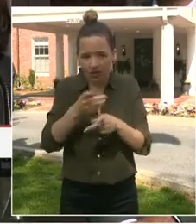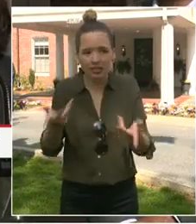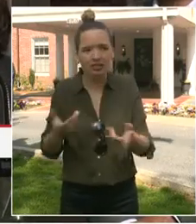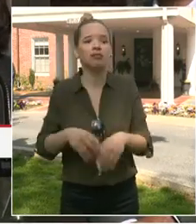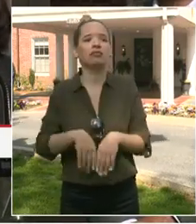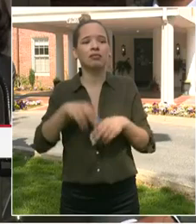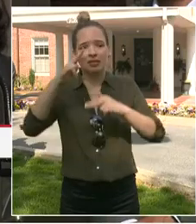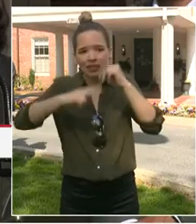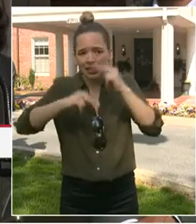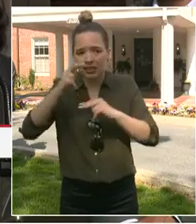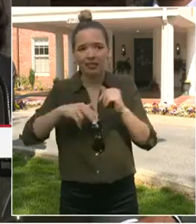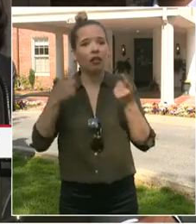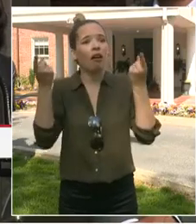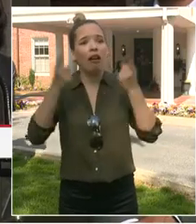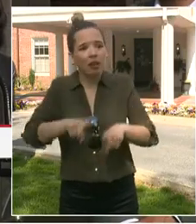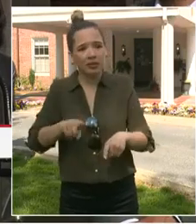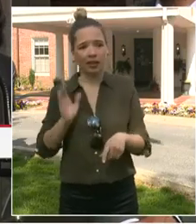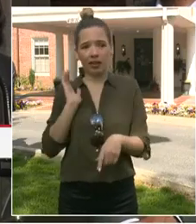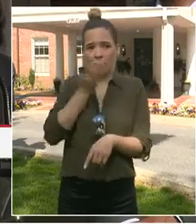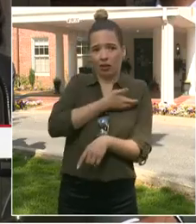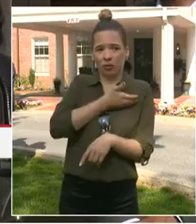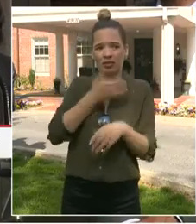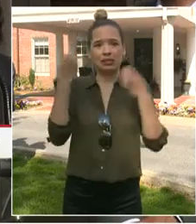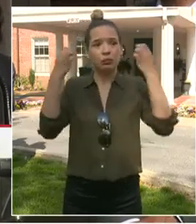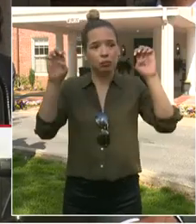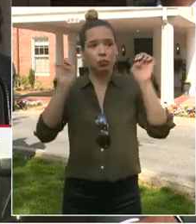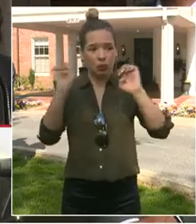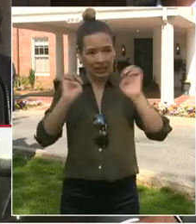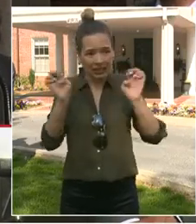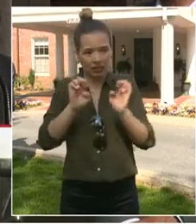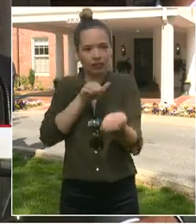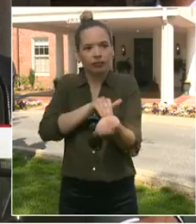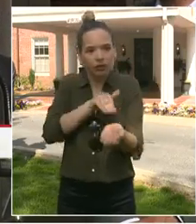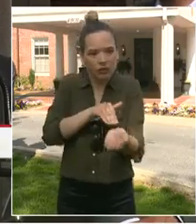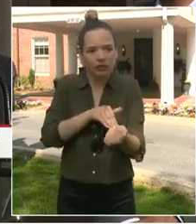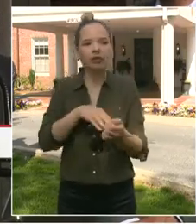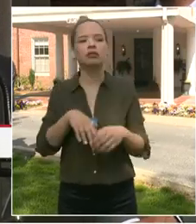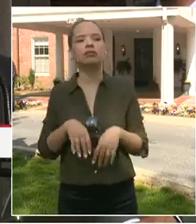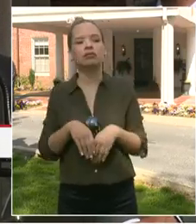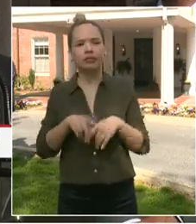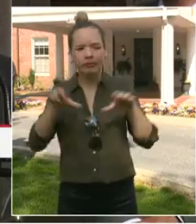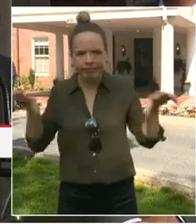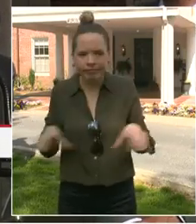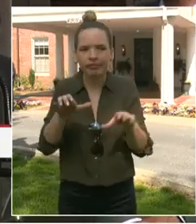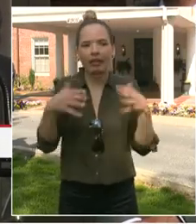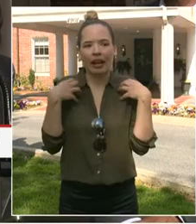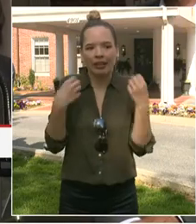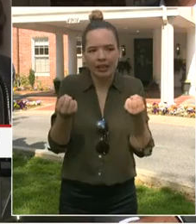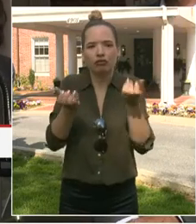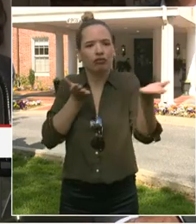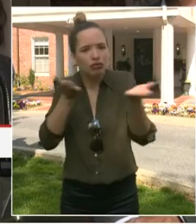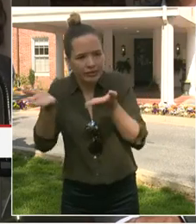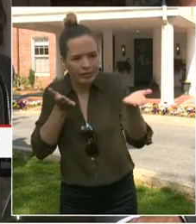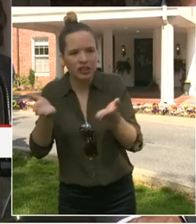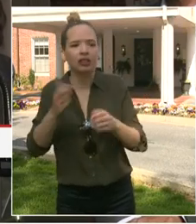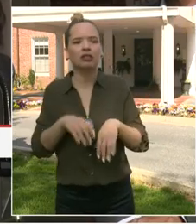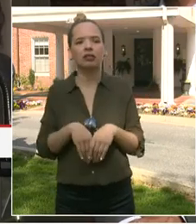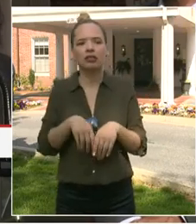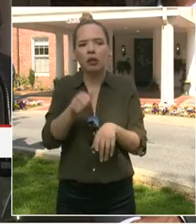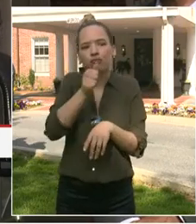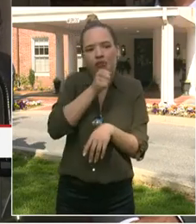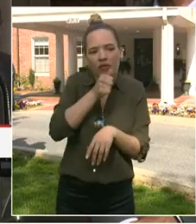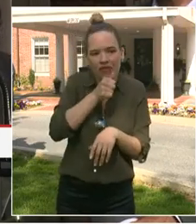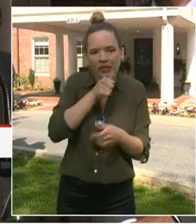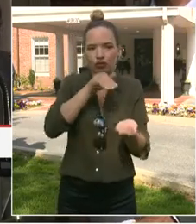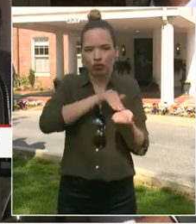in our emergency medical services agencies, our behavioral health organizations, and even in our private physician and dental